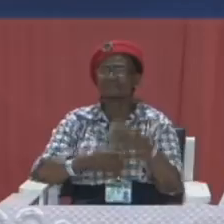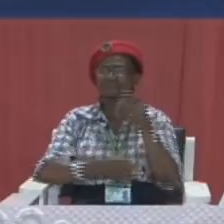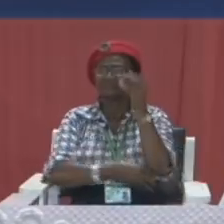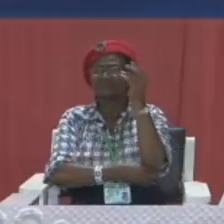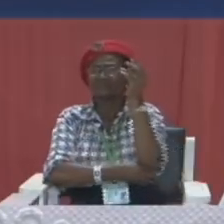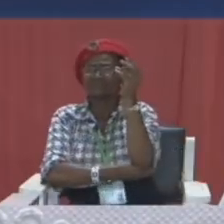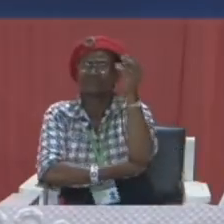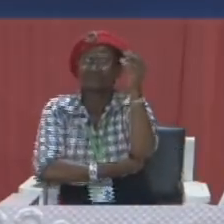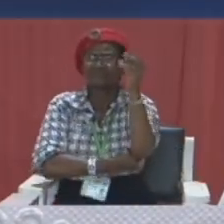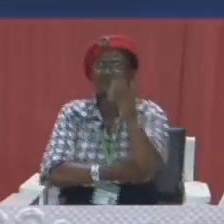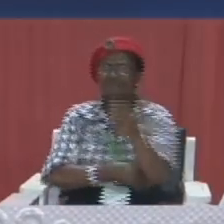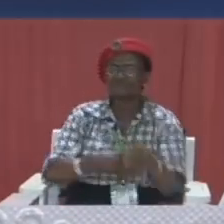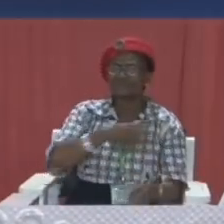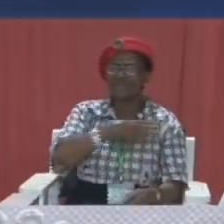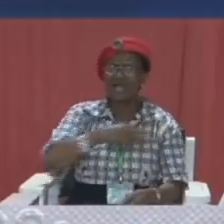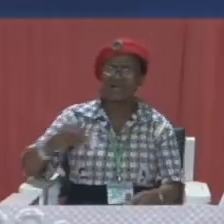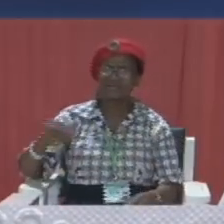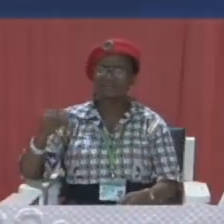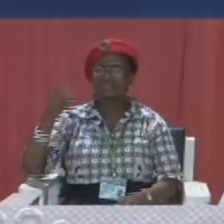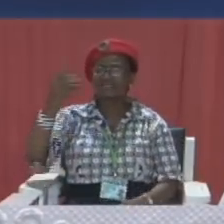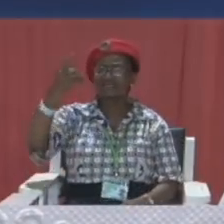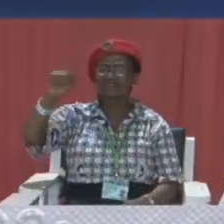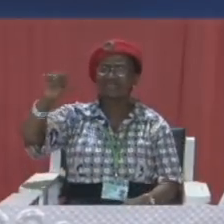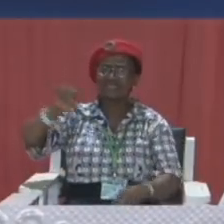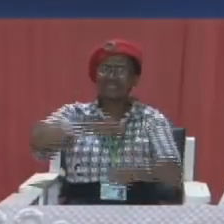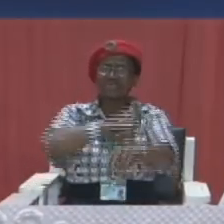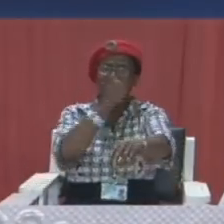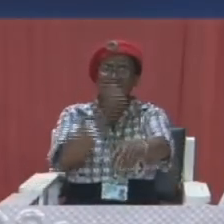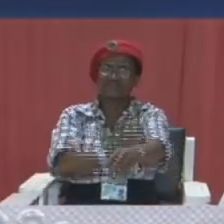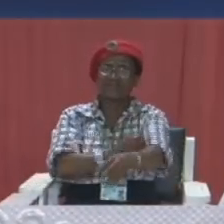And the strength that they